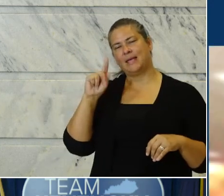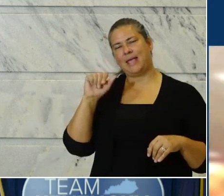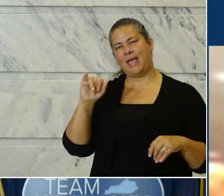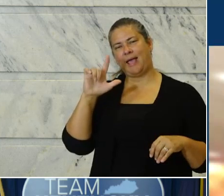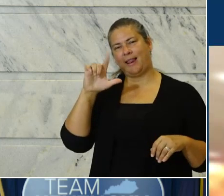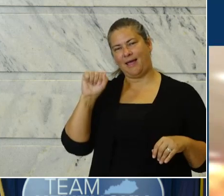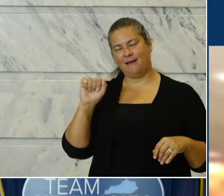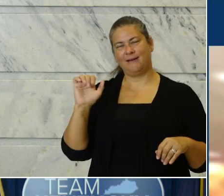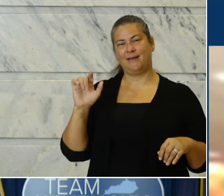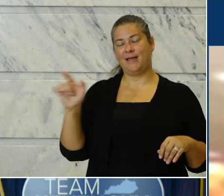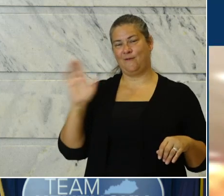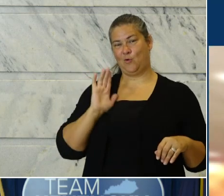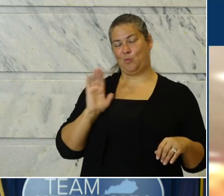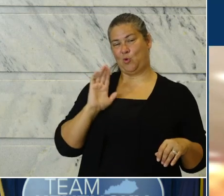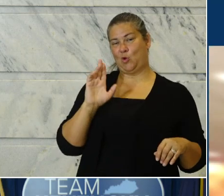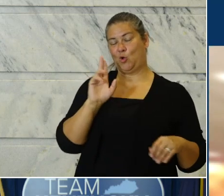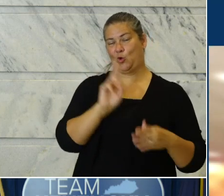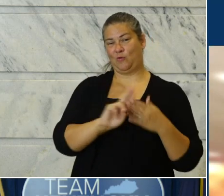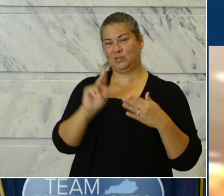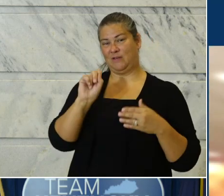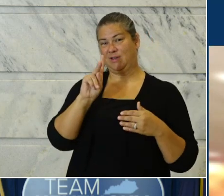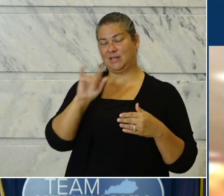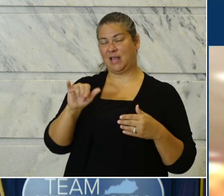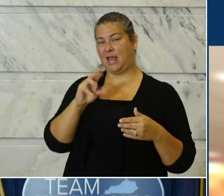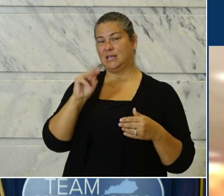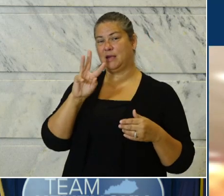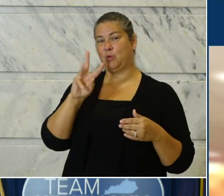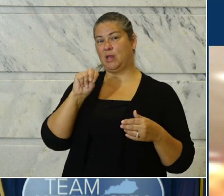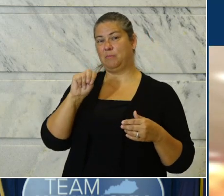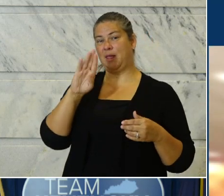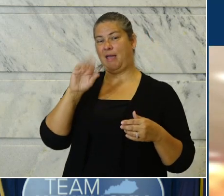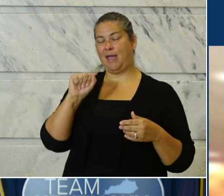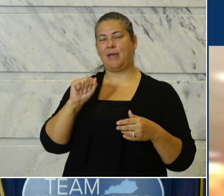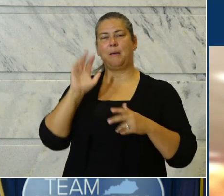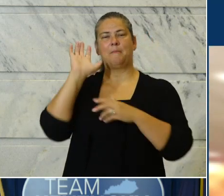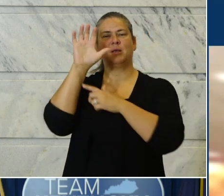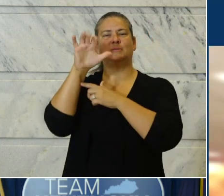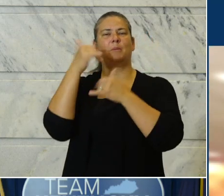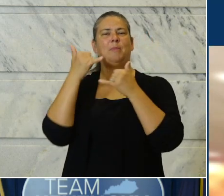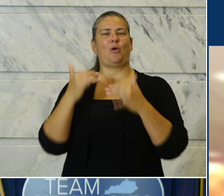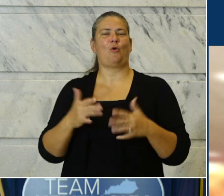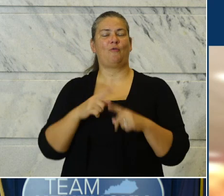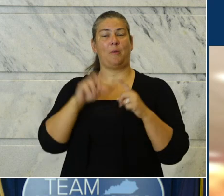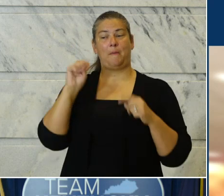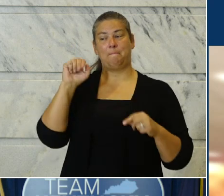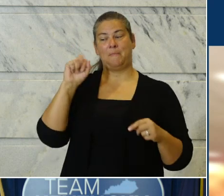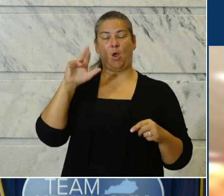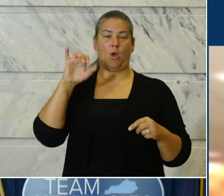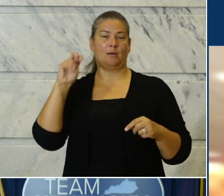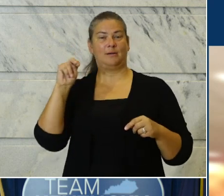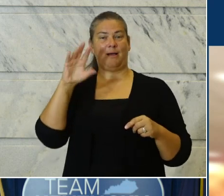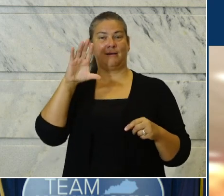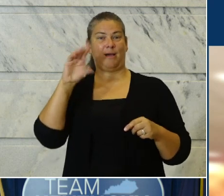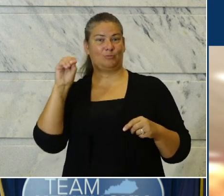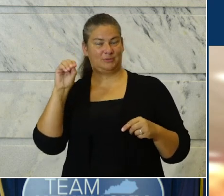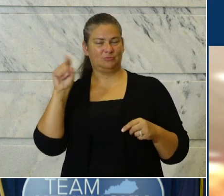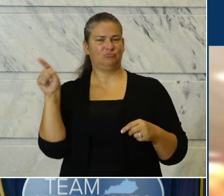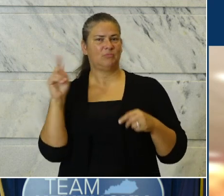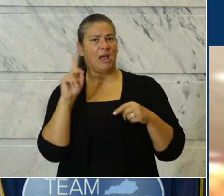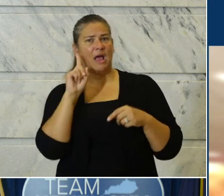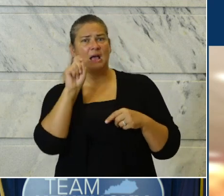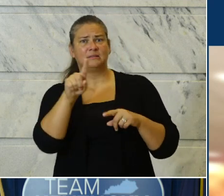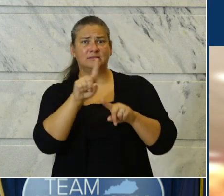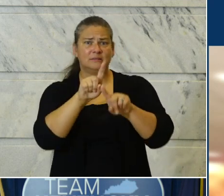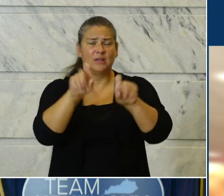former University of Kentucky and WNBA Chicago Sky basketball player and Marion County native, asking people to